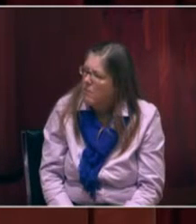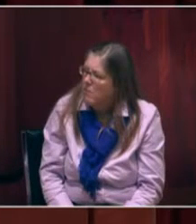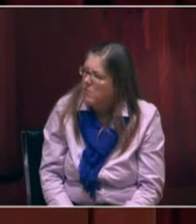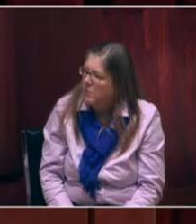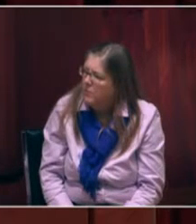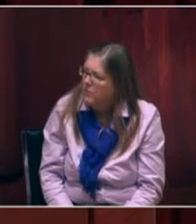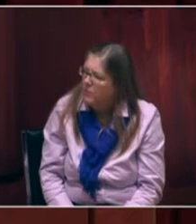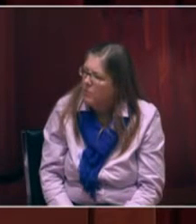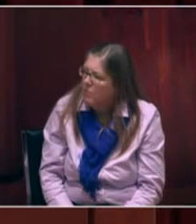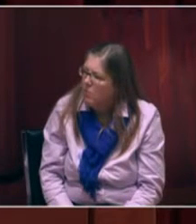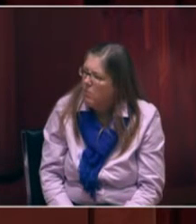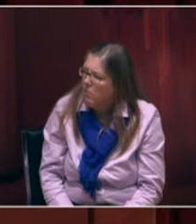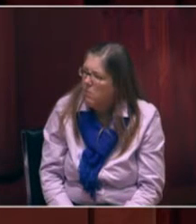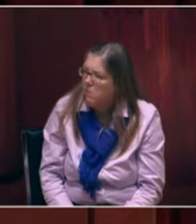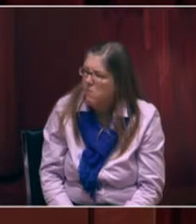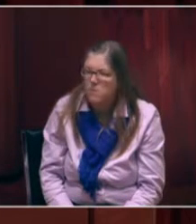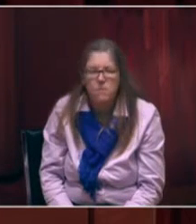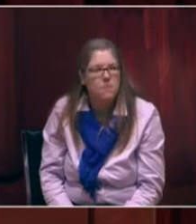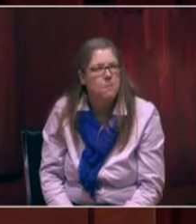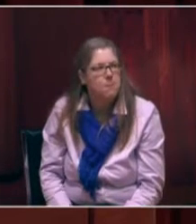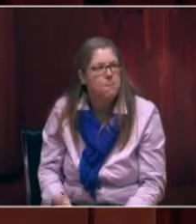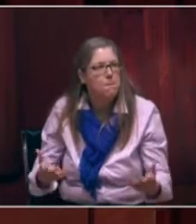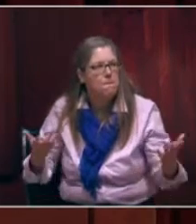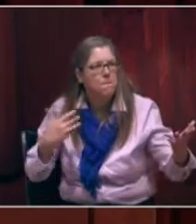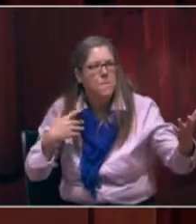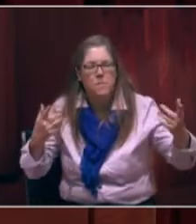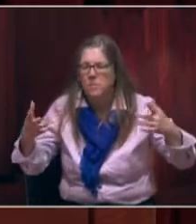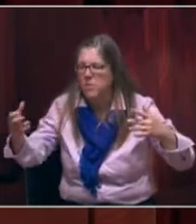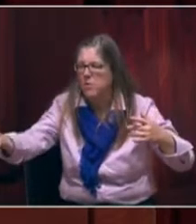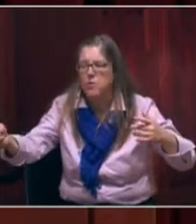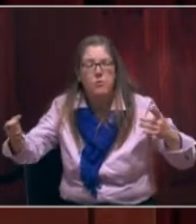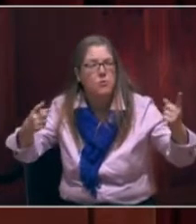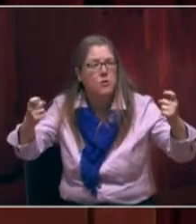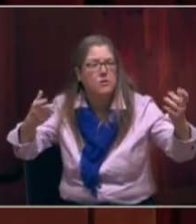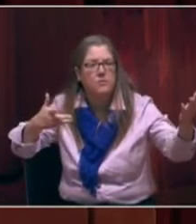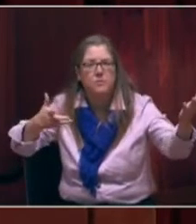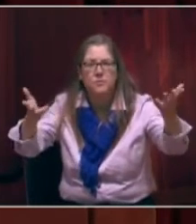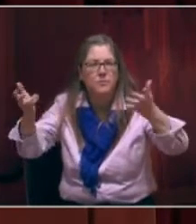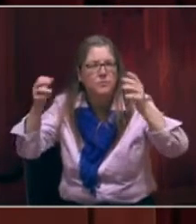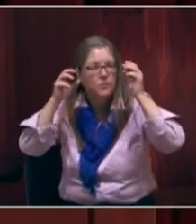We have a whole host here, so I can keep going. Well, let's go in the room and then we'll come back to you, Shannon.